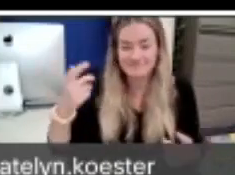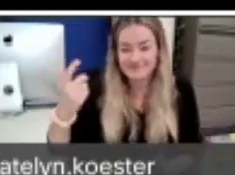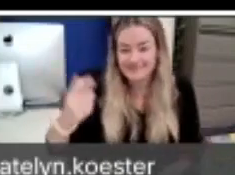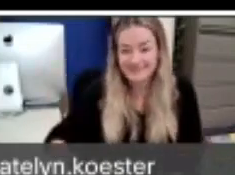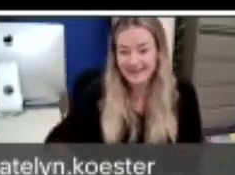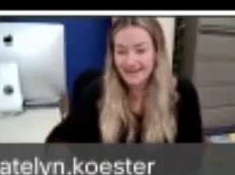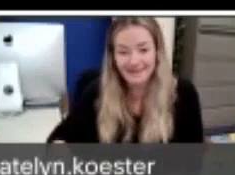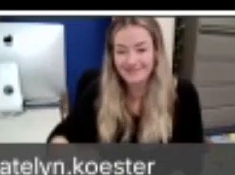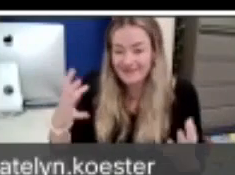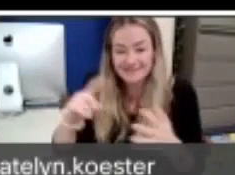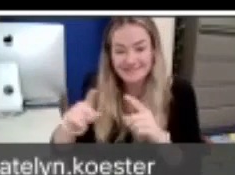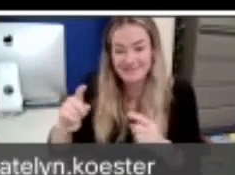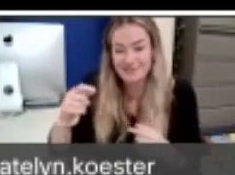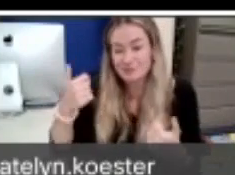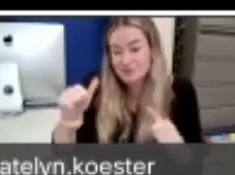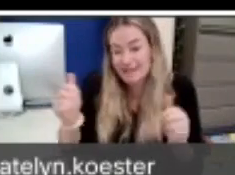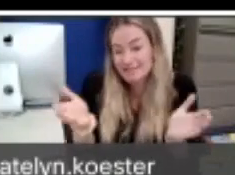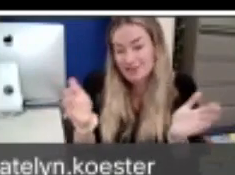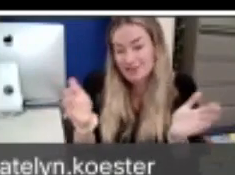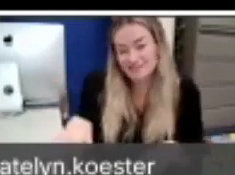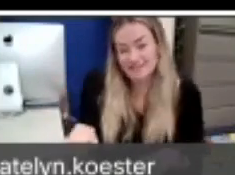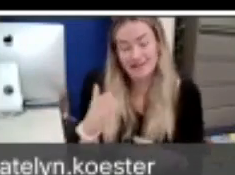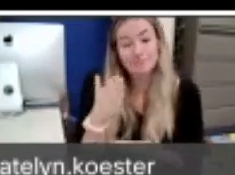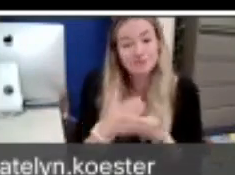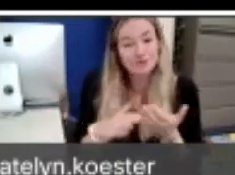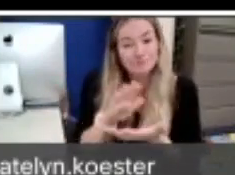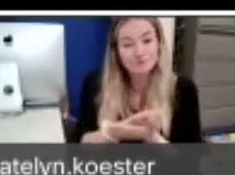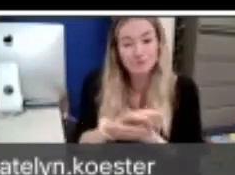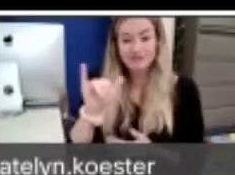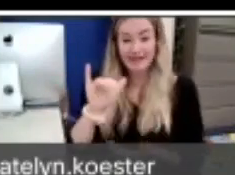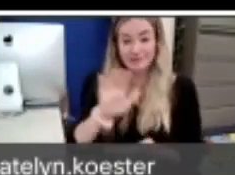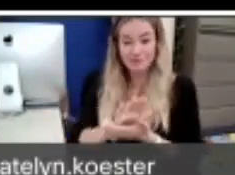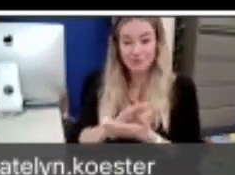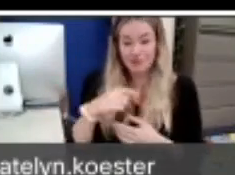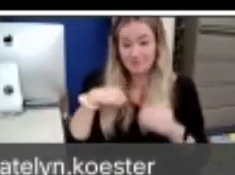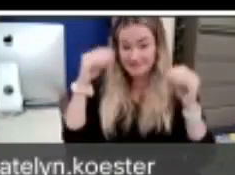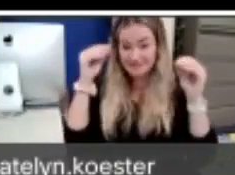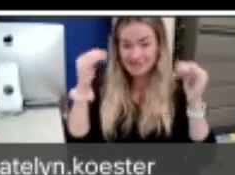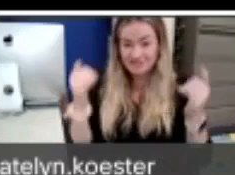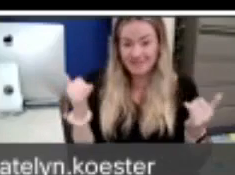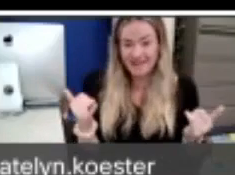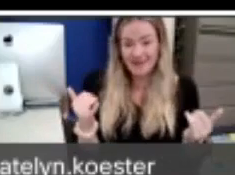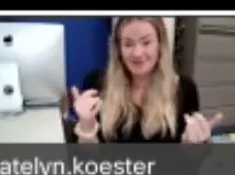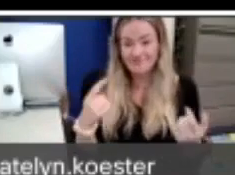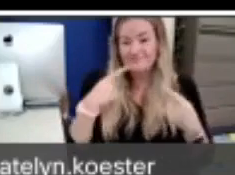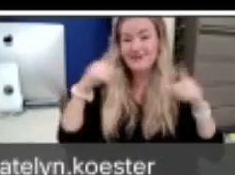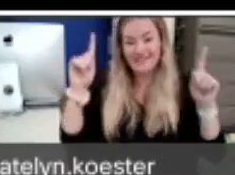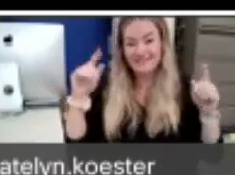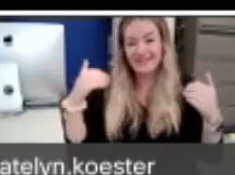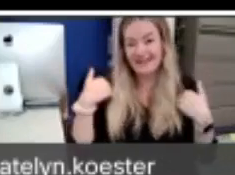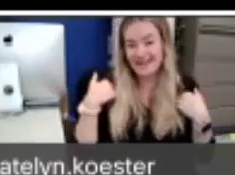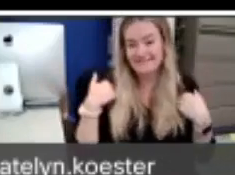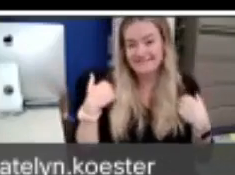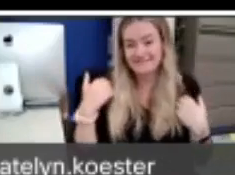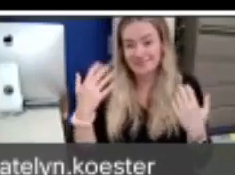or German, yeah, or that. Like, we're really trying to encourage that. Some schools that I'm like